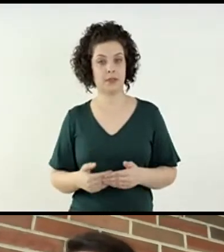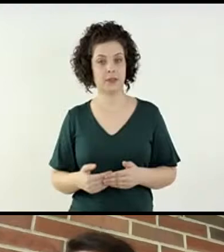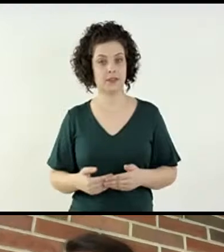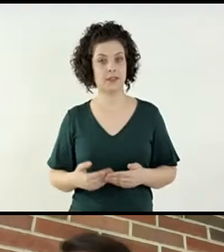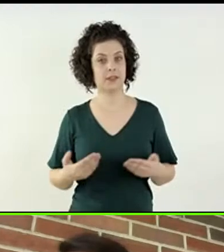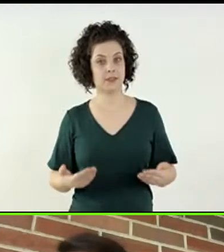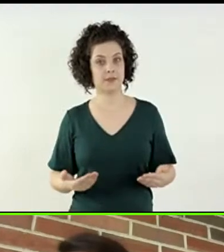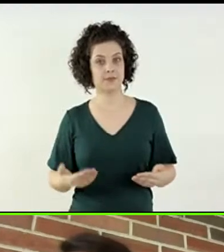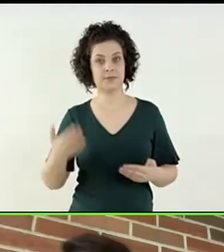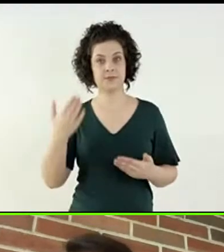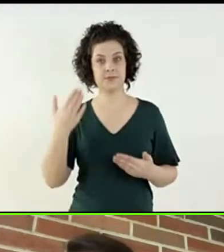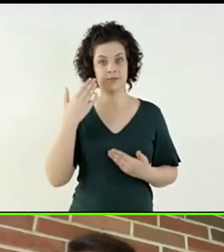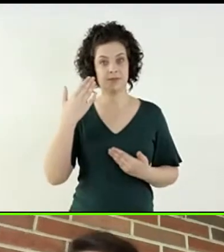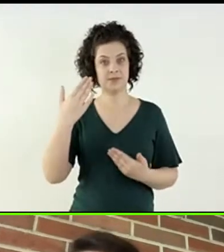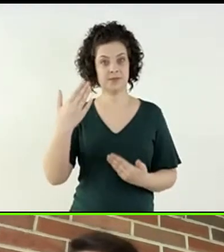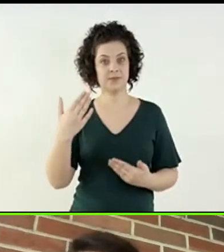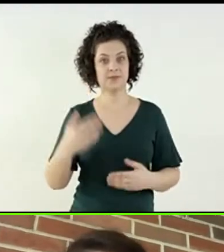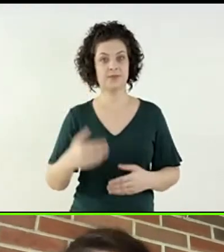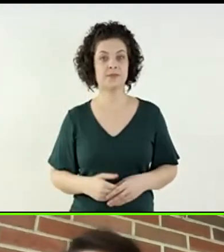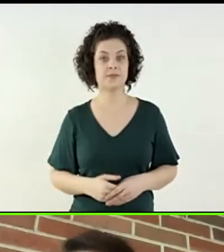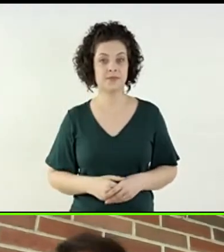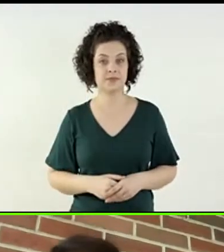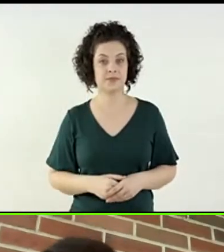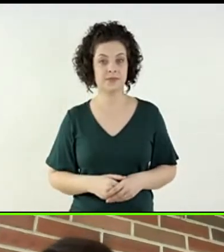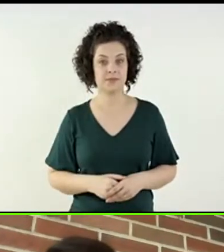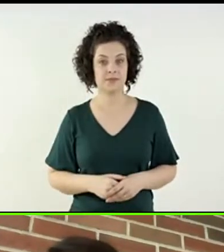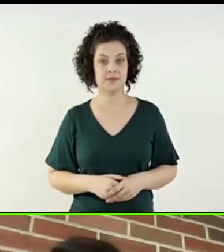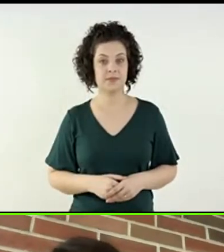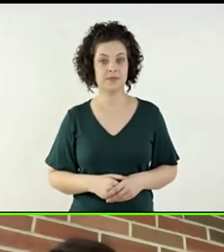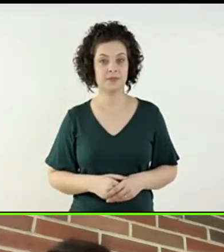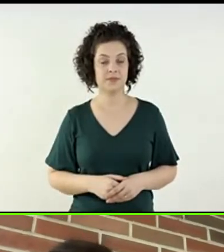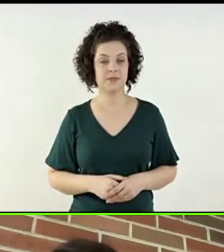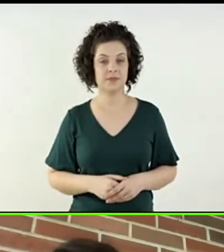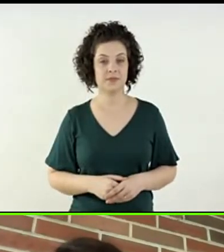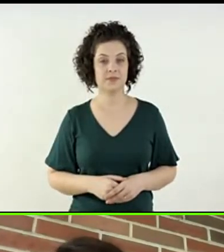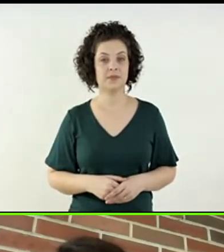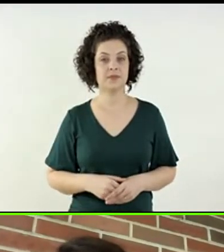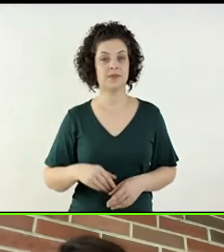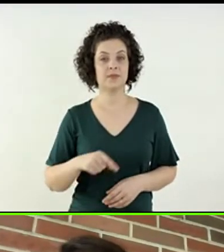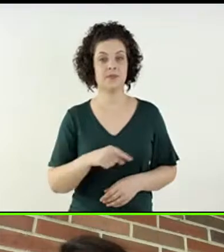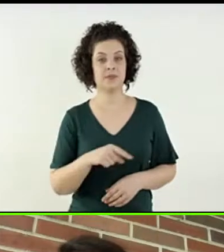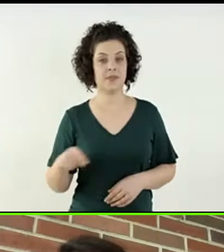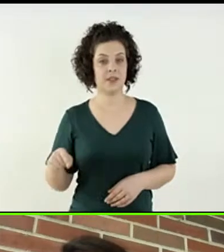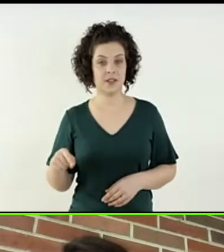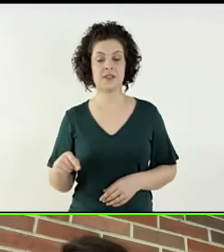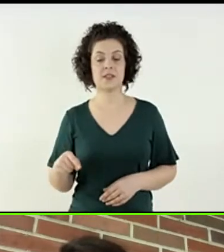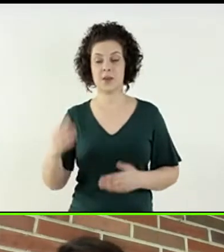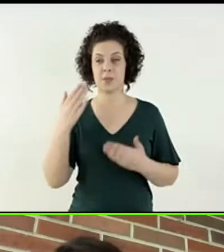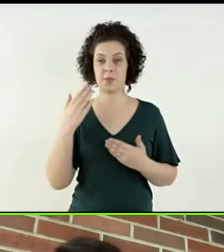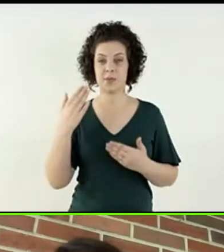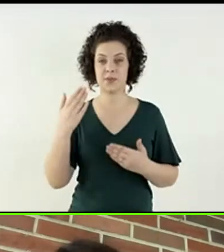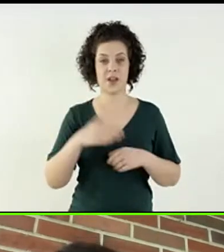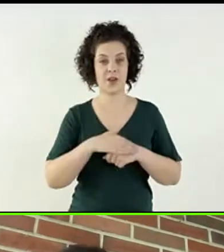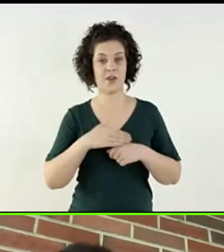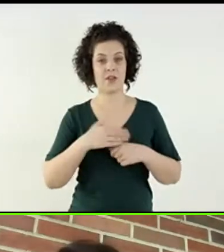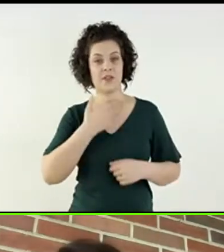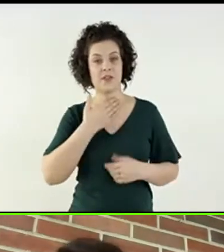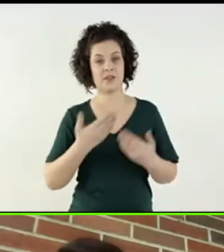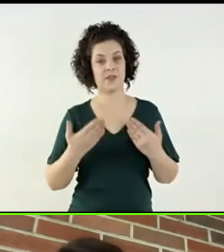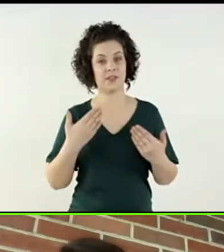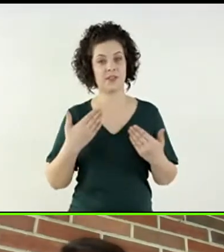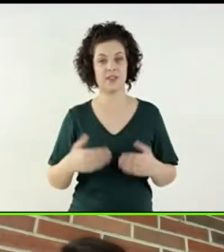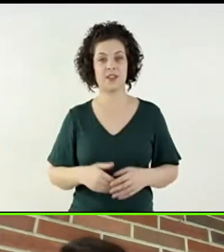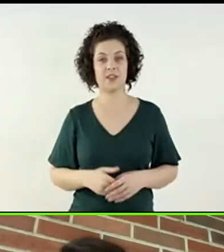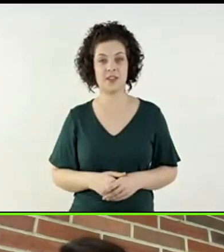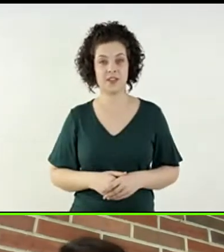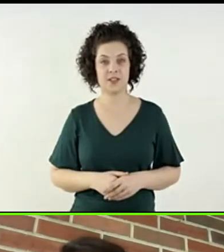conversation. Thank you so much. I know I mentioned this earlier, but I can't stress it enough, Roxana. I'm so honored to be in